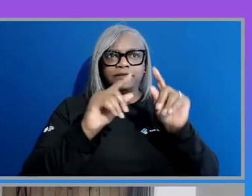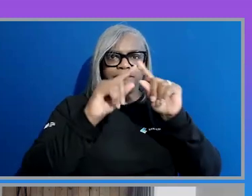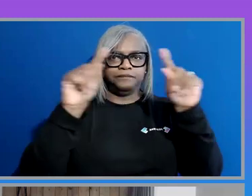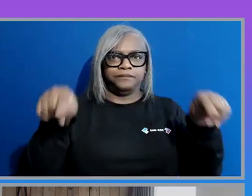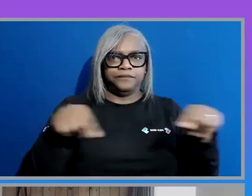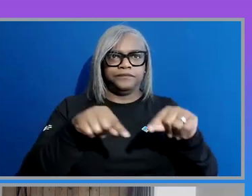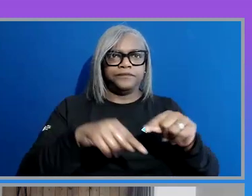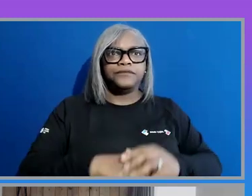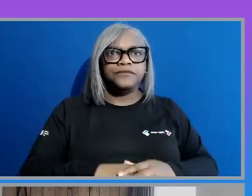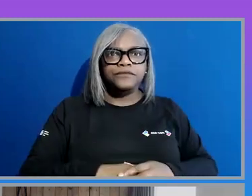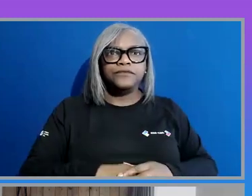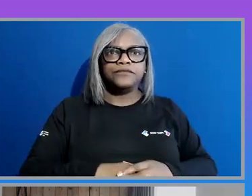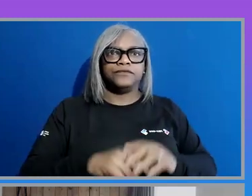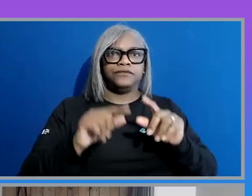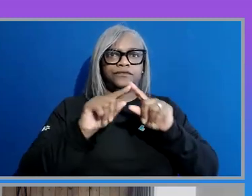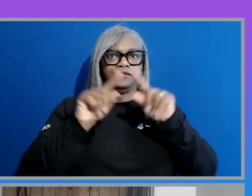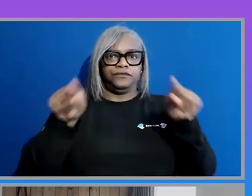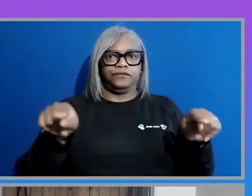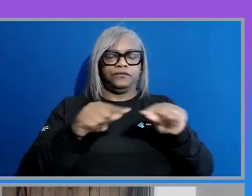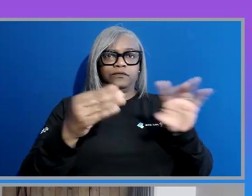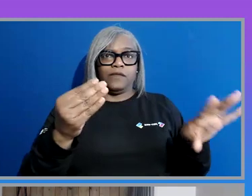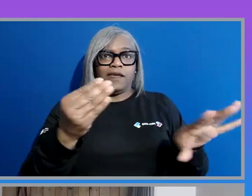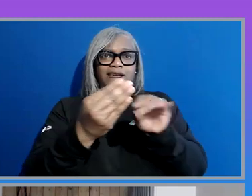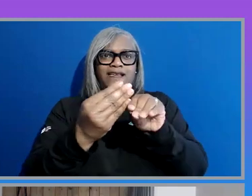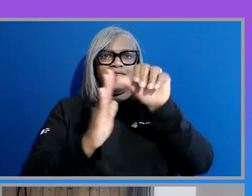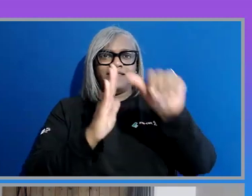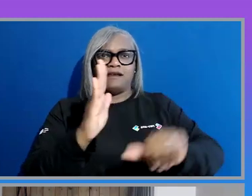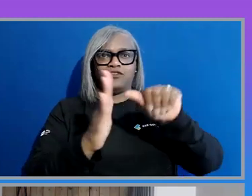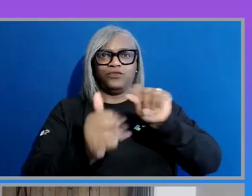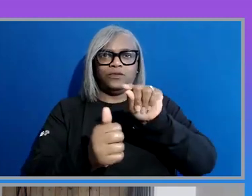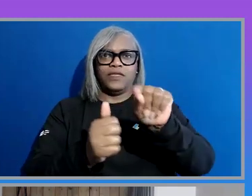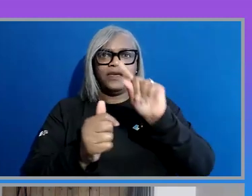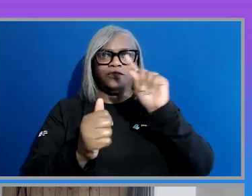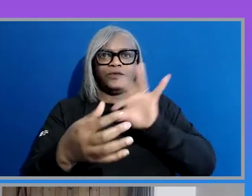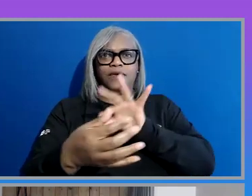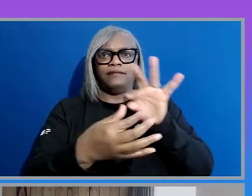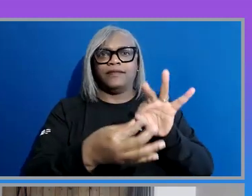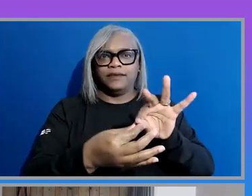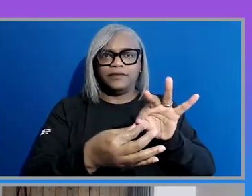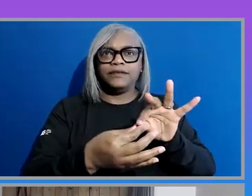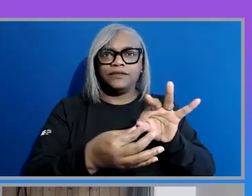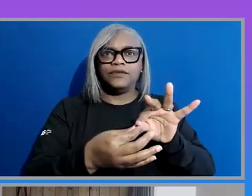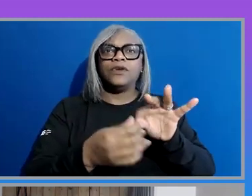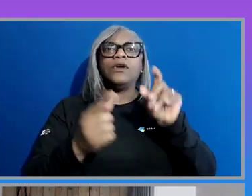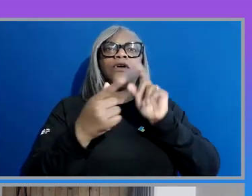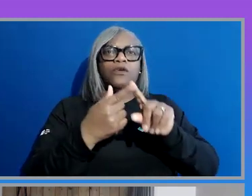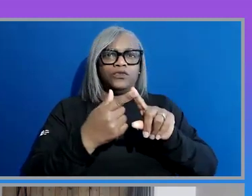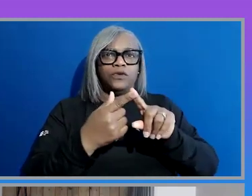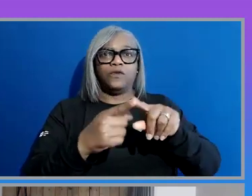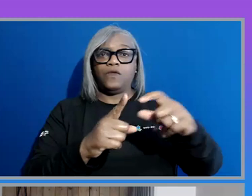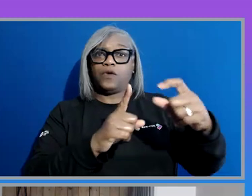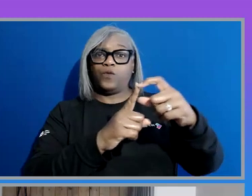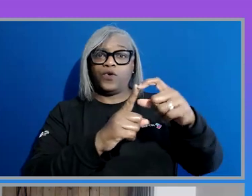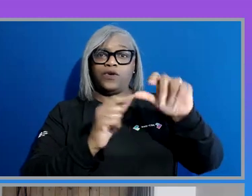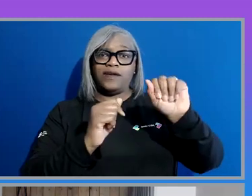add the ARIA label attribute to the link, and we'll concatenate the word add along with the